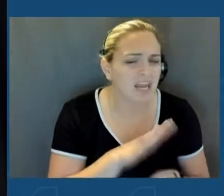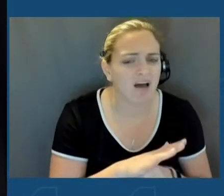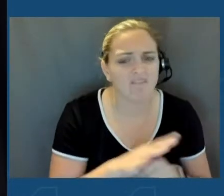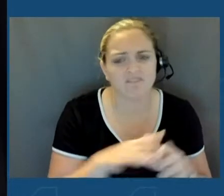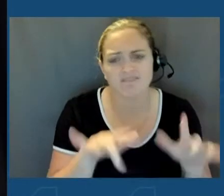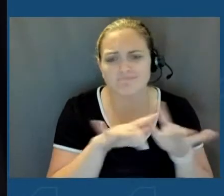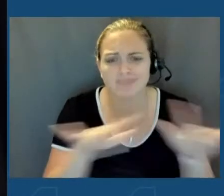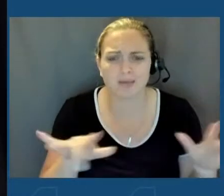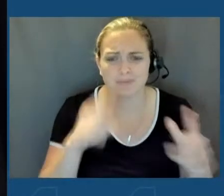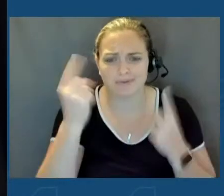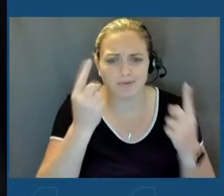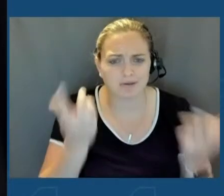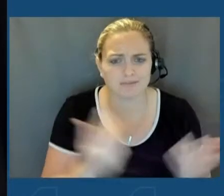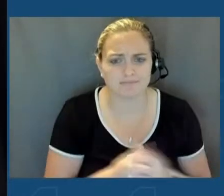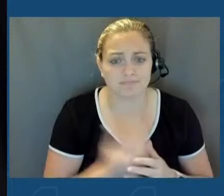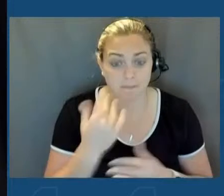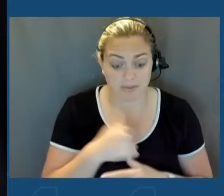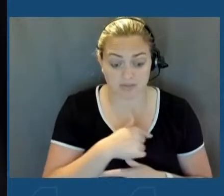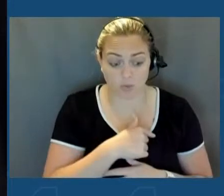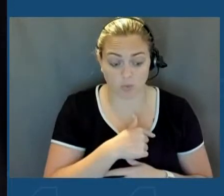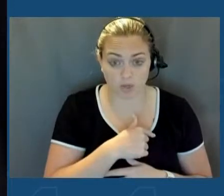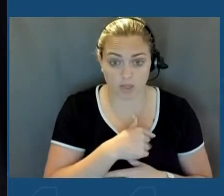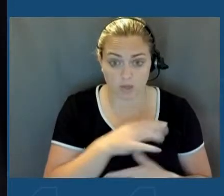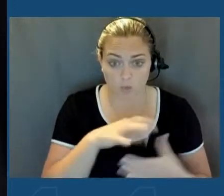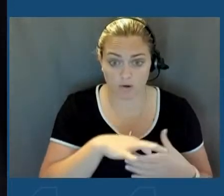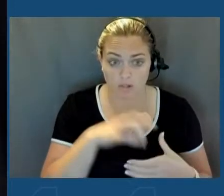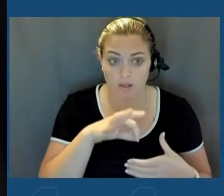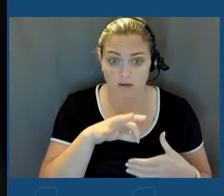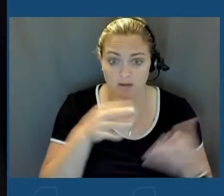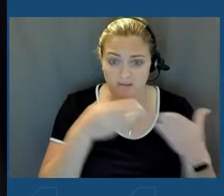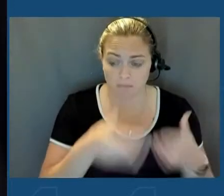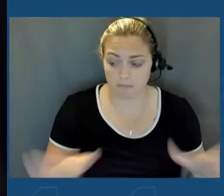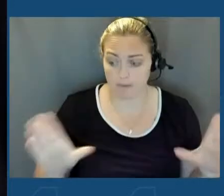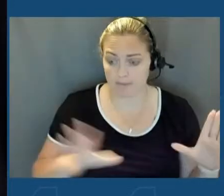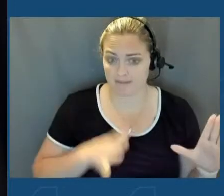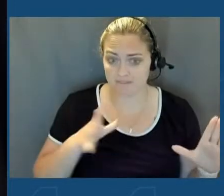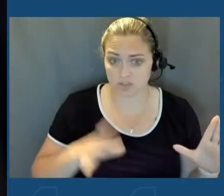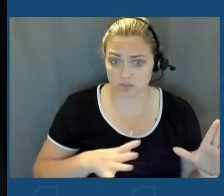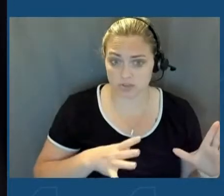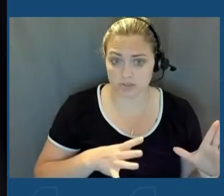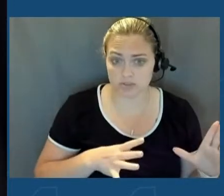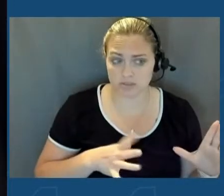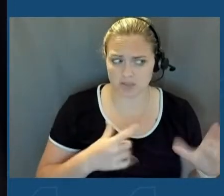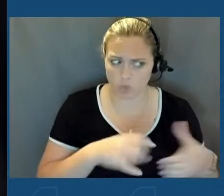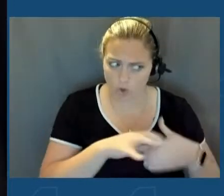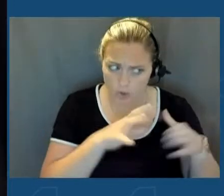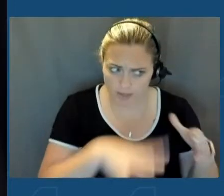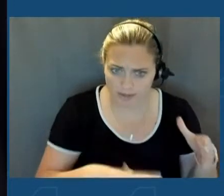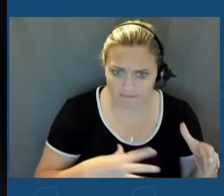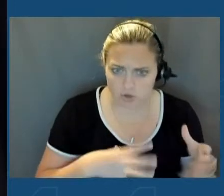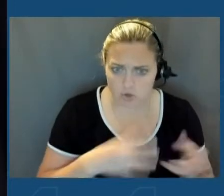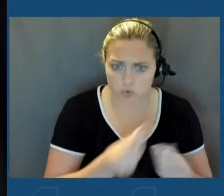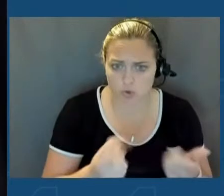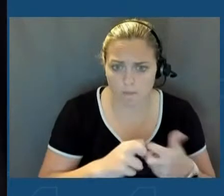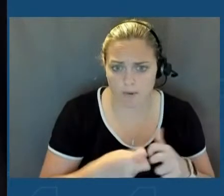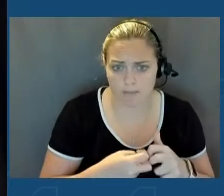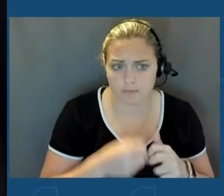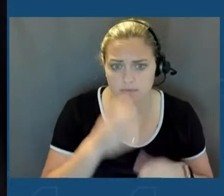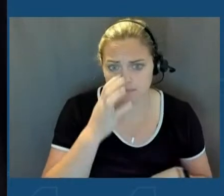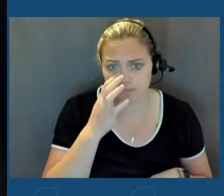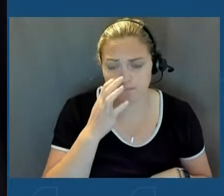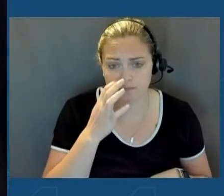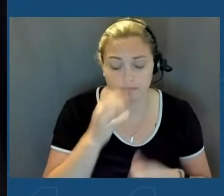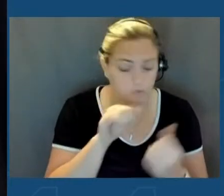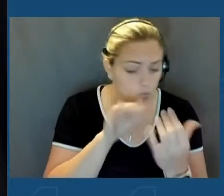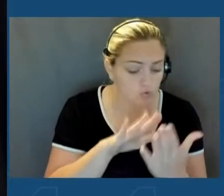thoughts. Because we were elected as public officials, as elected officials, to solve problems and to address